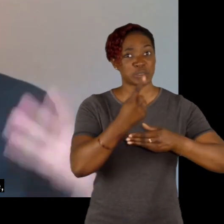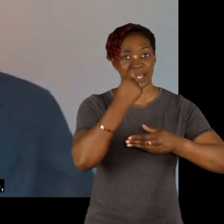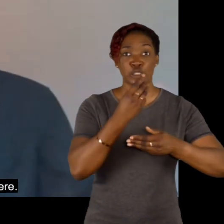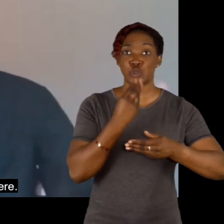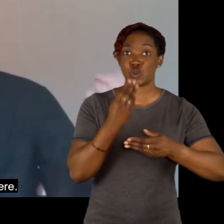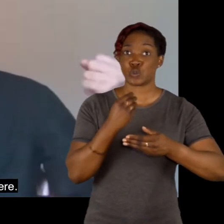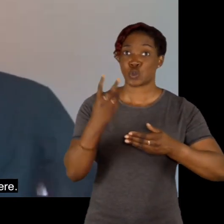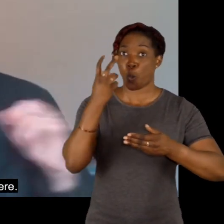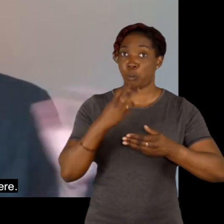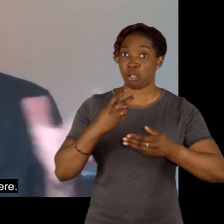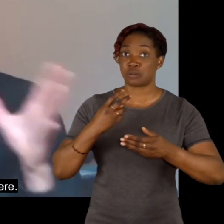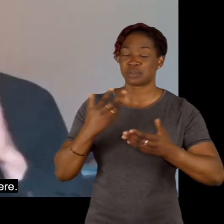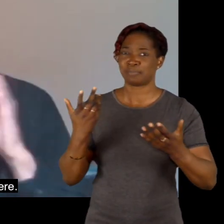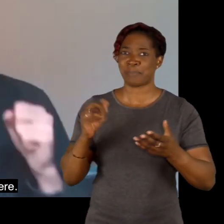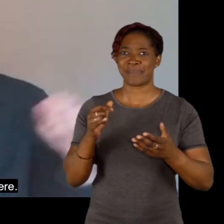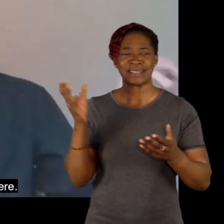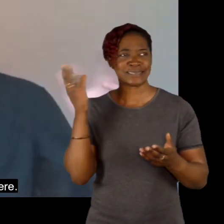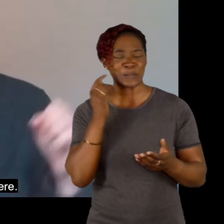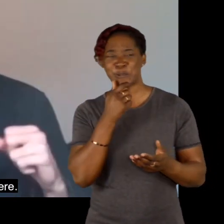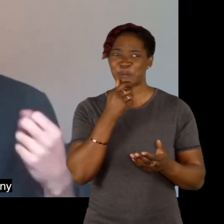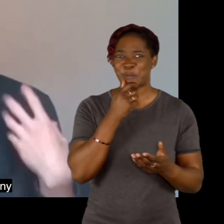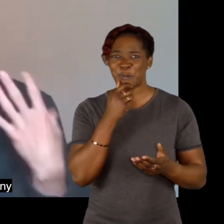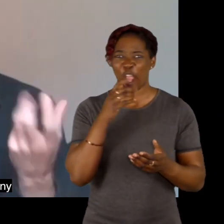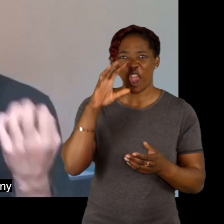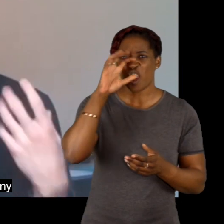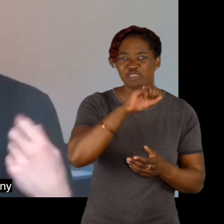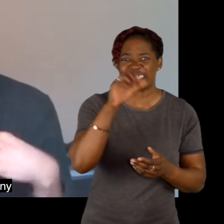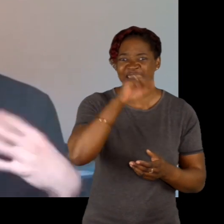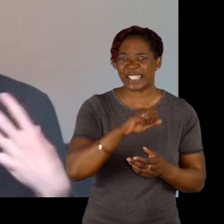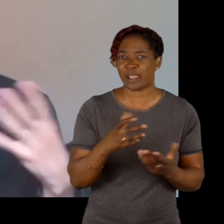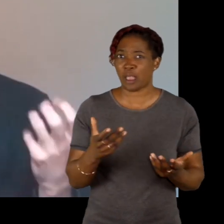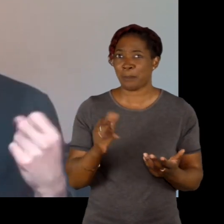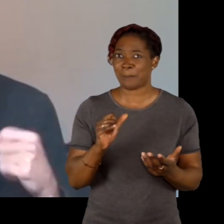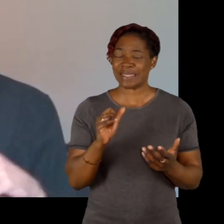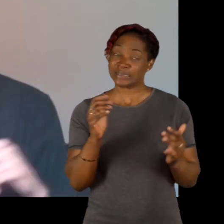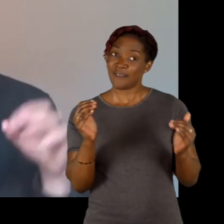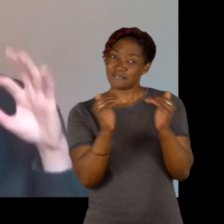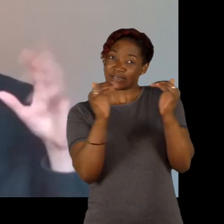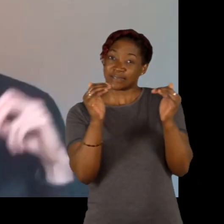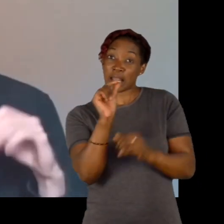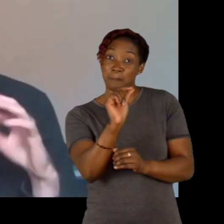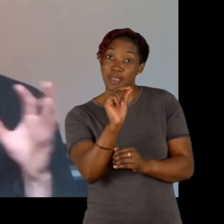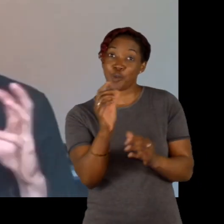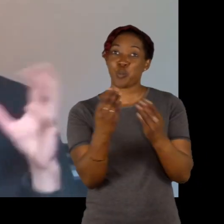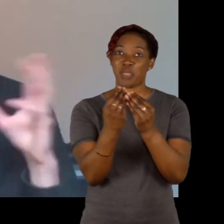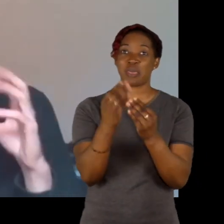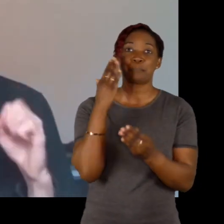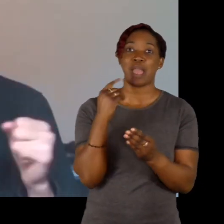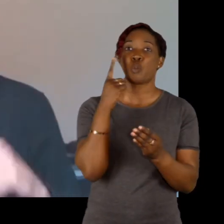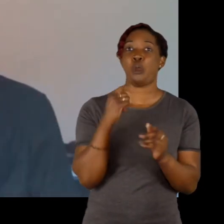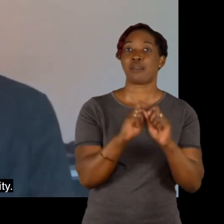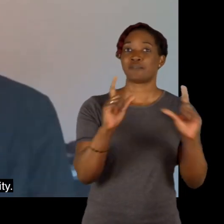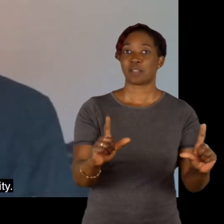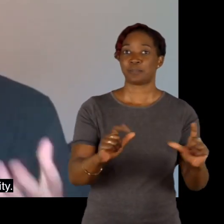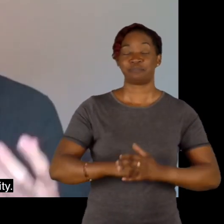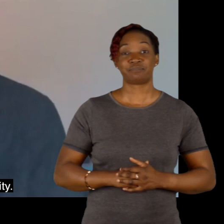white, we've kind of got this opportunity to pull from anywhere, and if it sounds a little bit grainy and not quite like perfect, it sort of fits a little